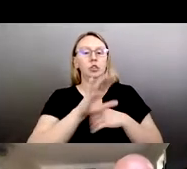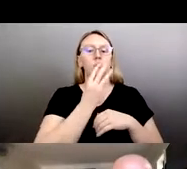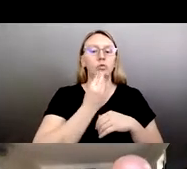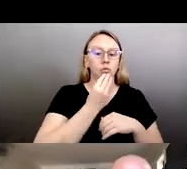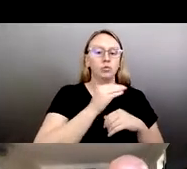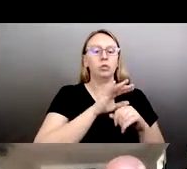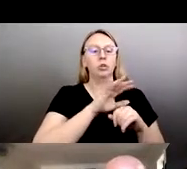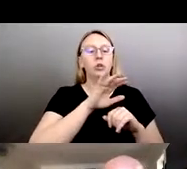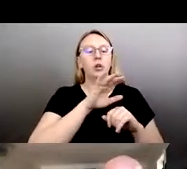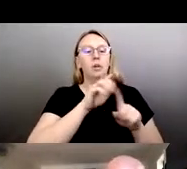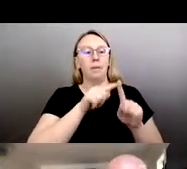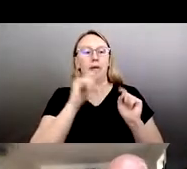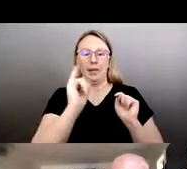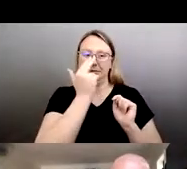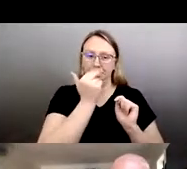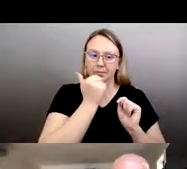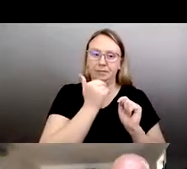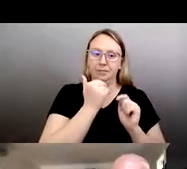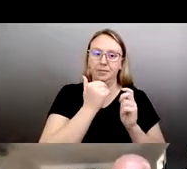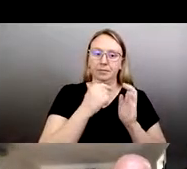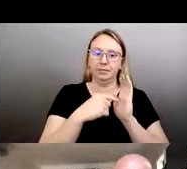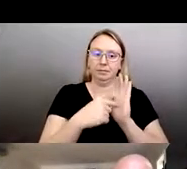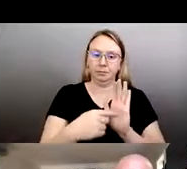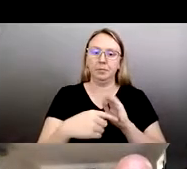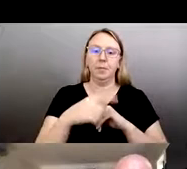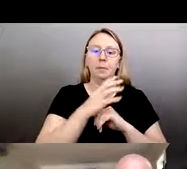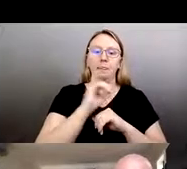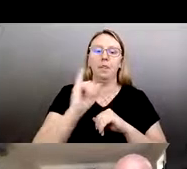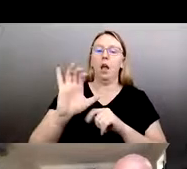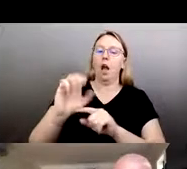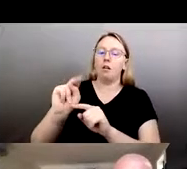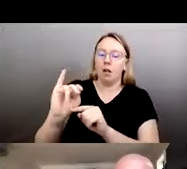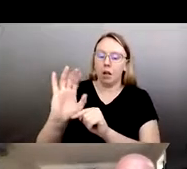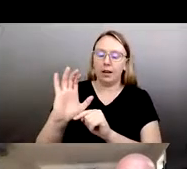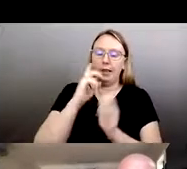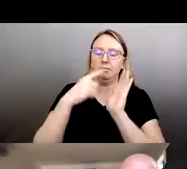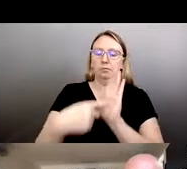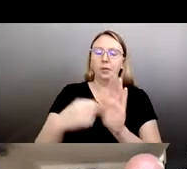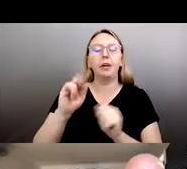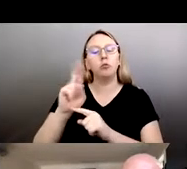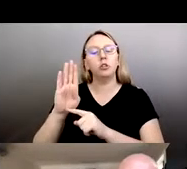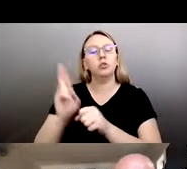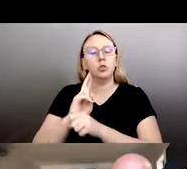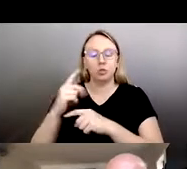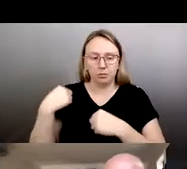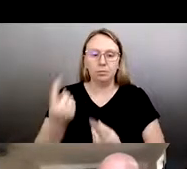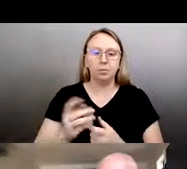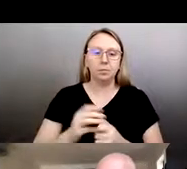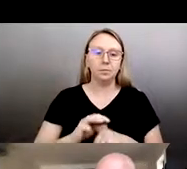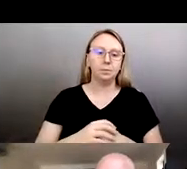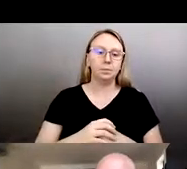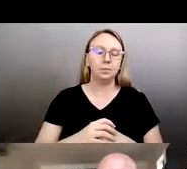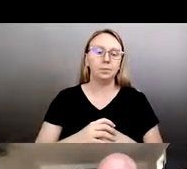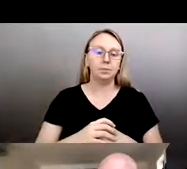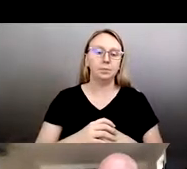Brown use of humor and just the very iconic aesthetic sensibility that Roger used throughout his career. And so on this theme, just to show